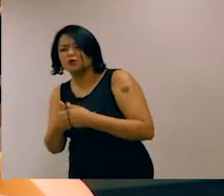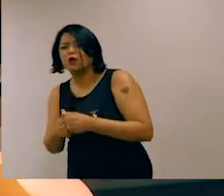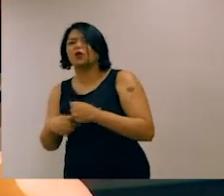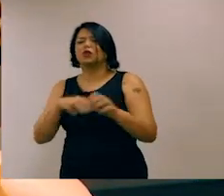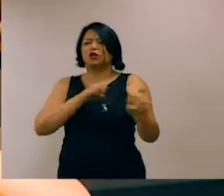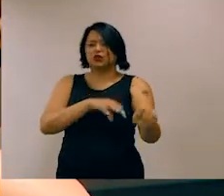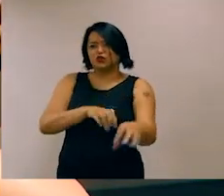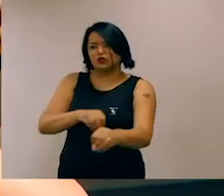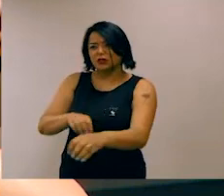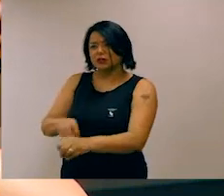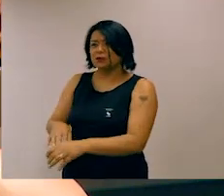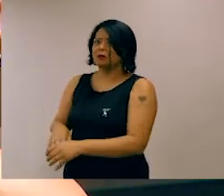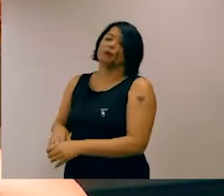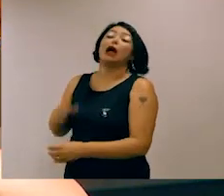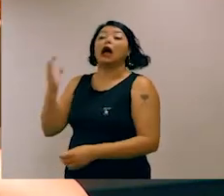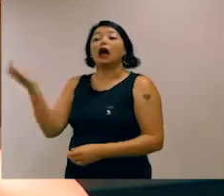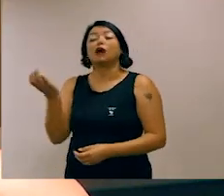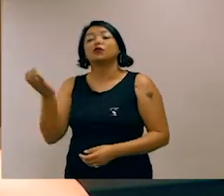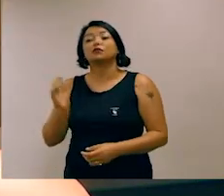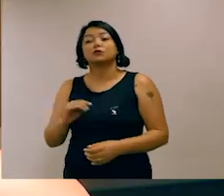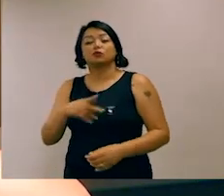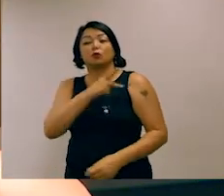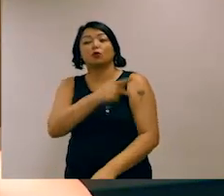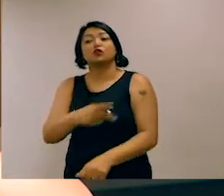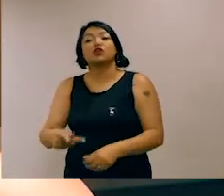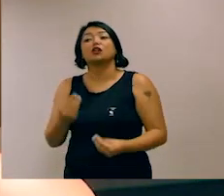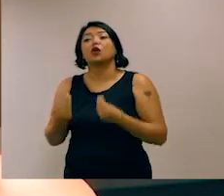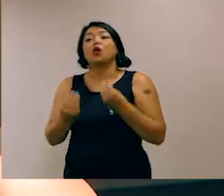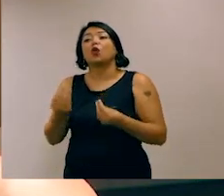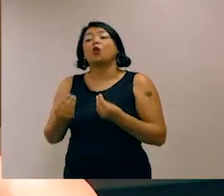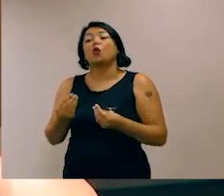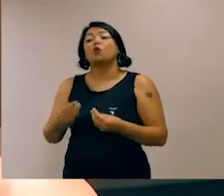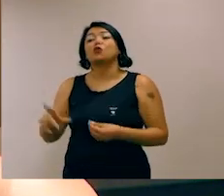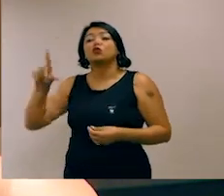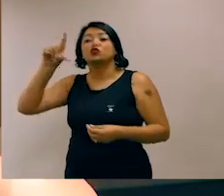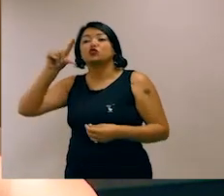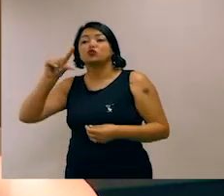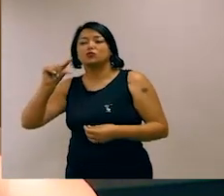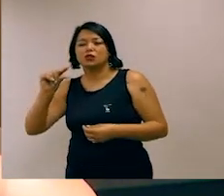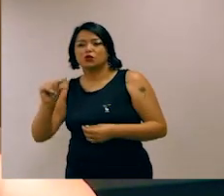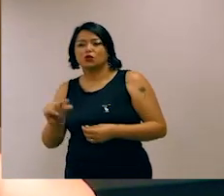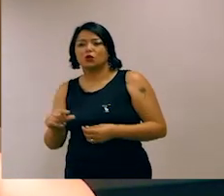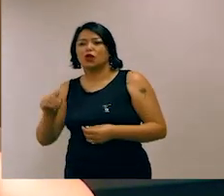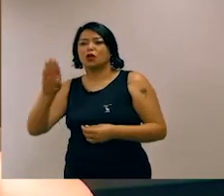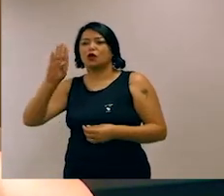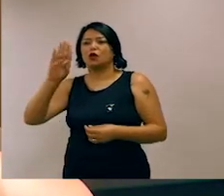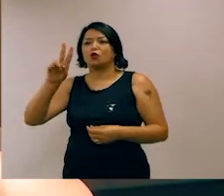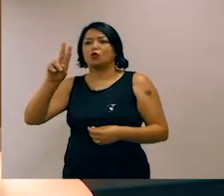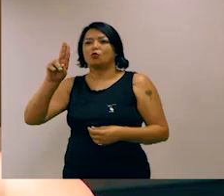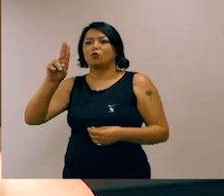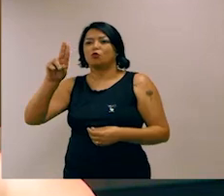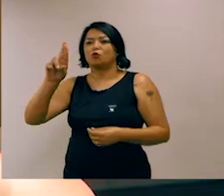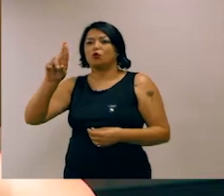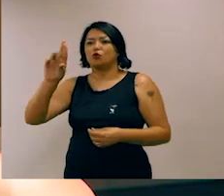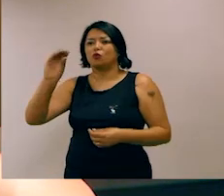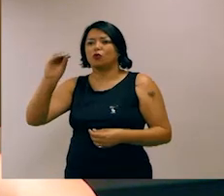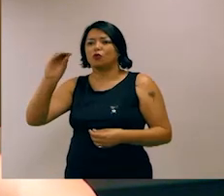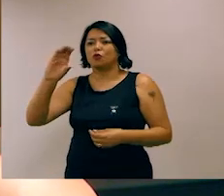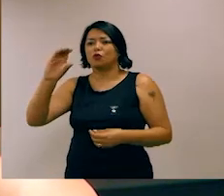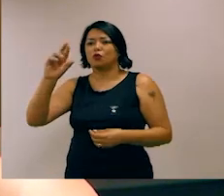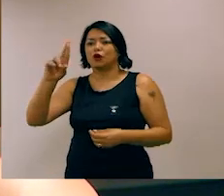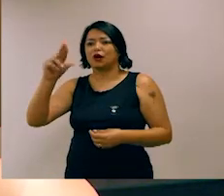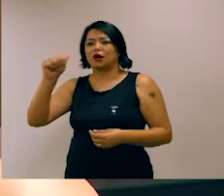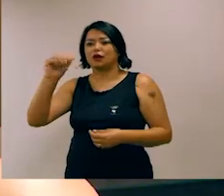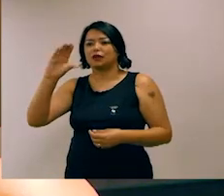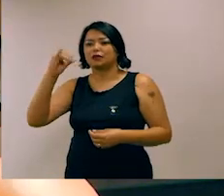huge processes and to build them from the beginning on behavioral aspects. So they're really